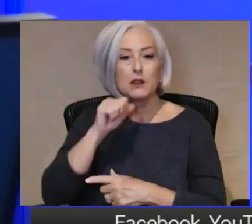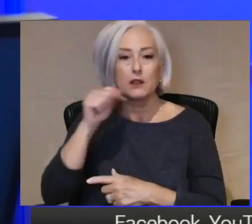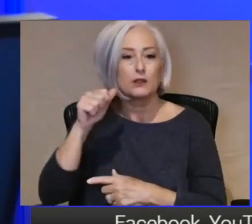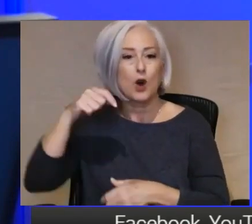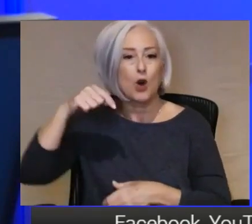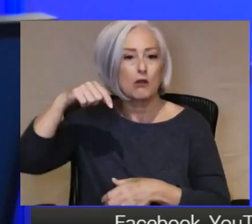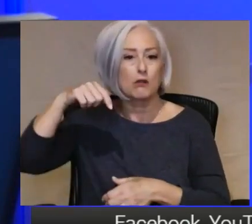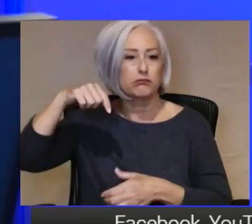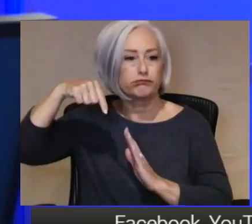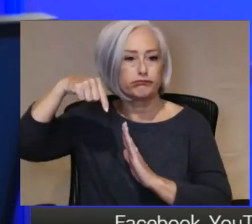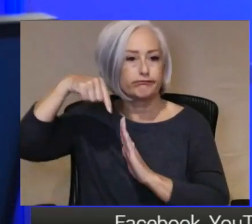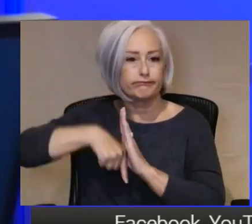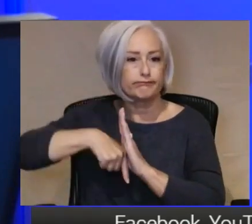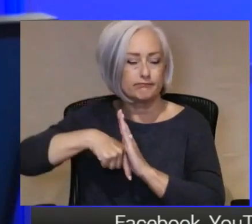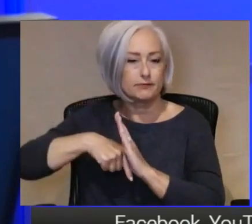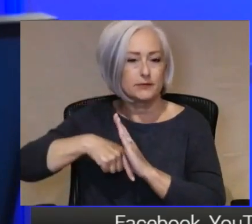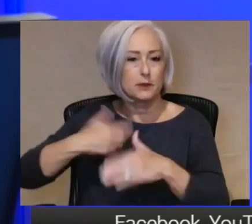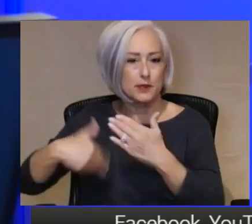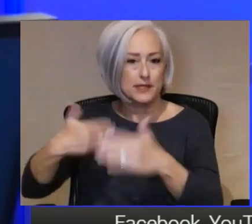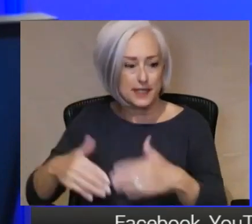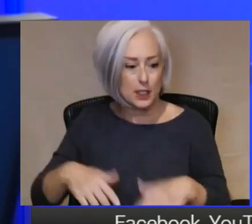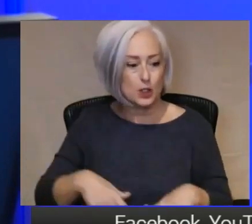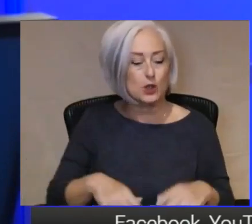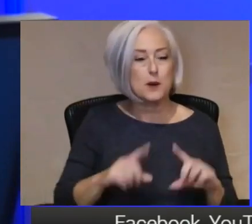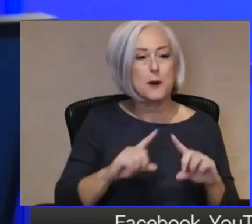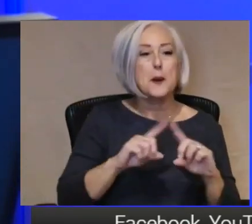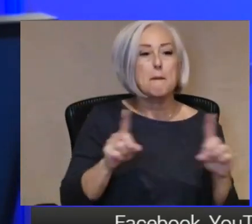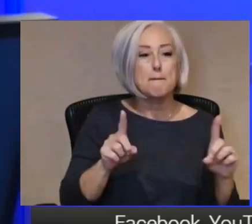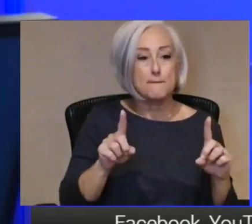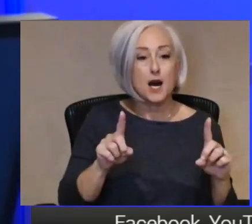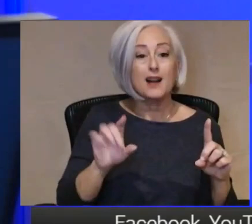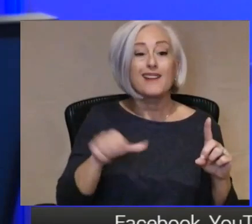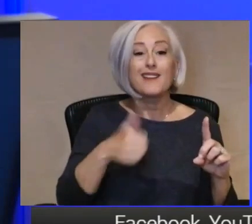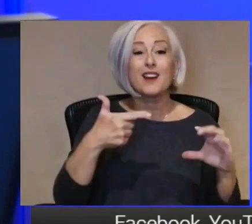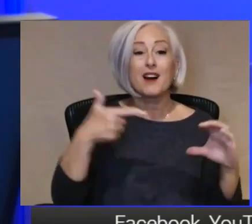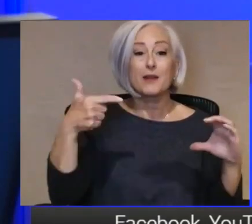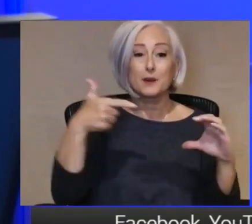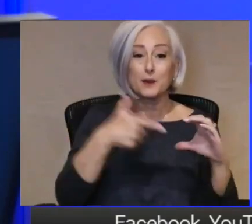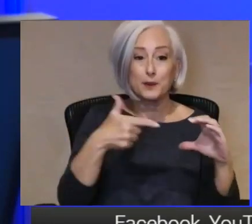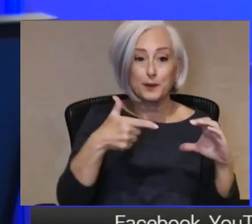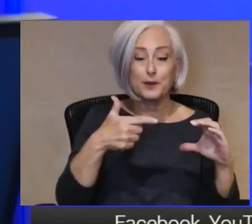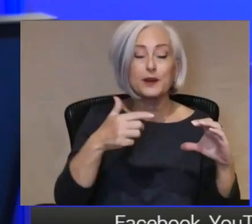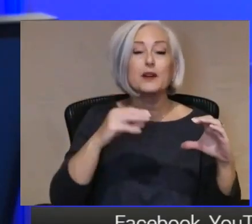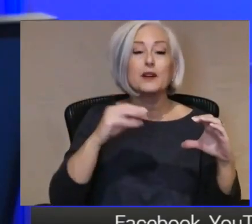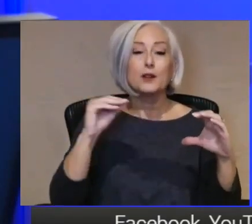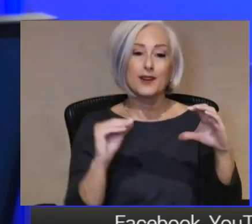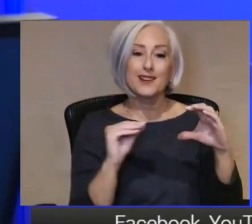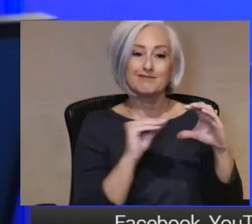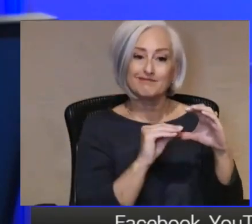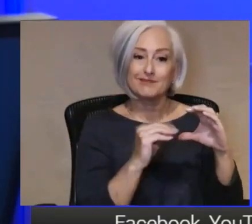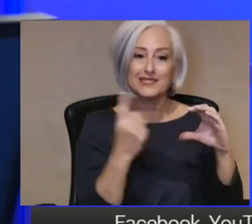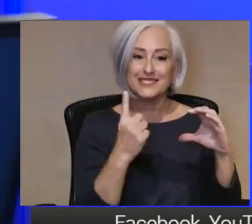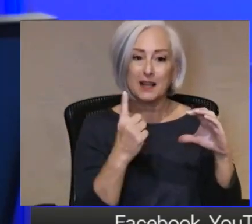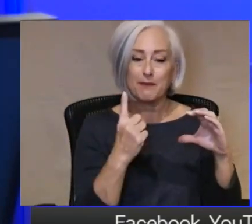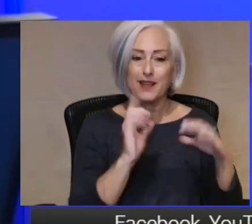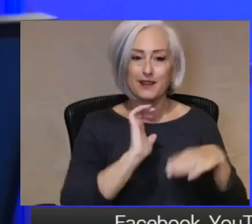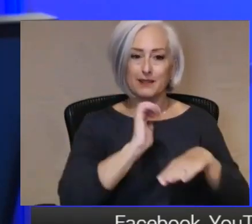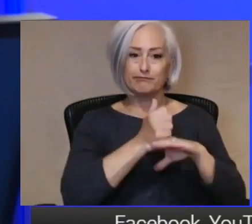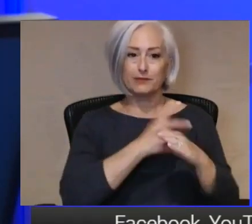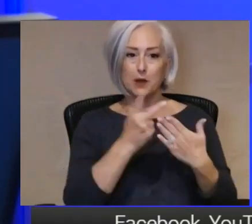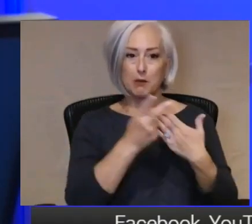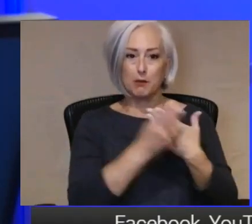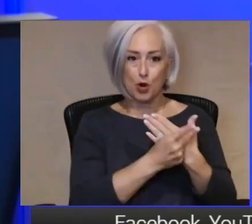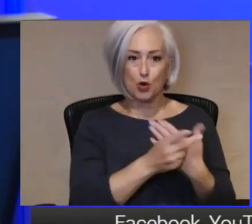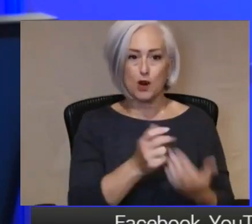all. But you can also program the device to increase the stimulation if there are not enough benefits, or to decrease